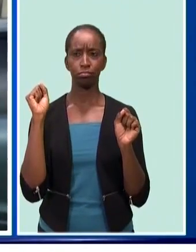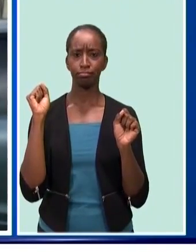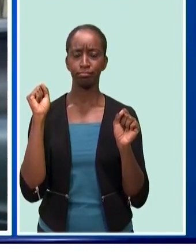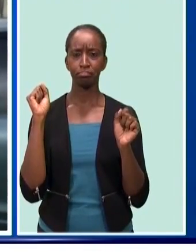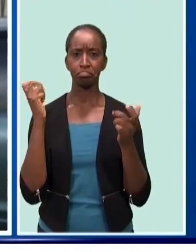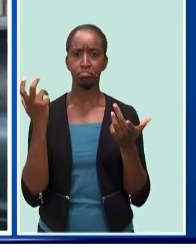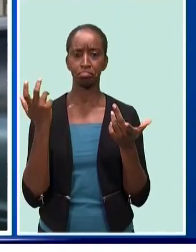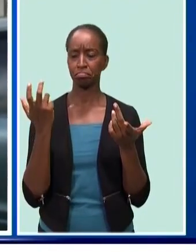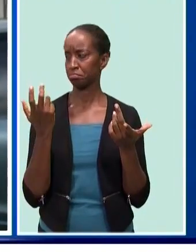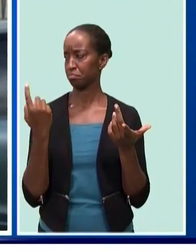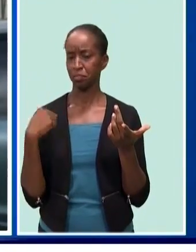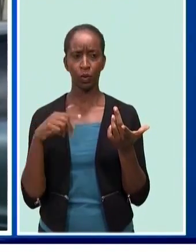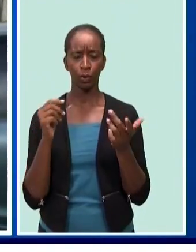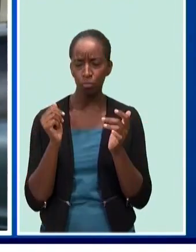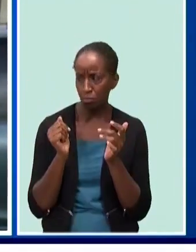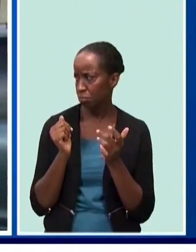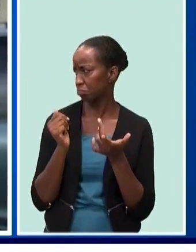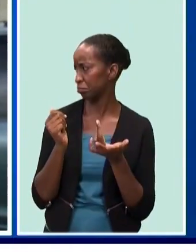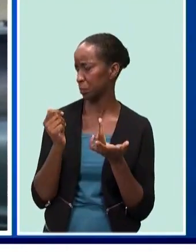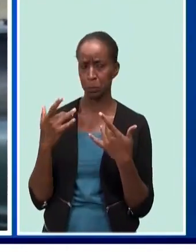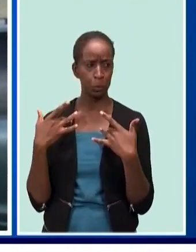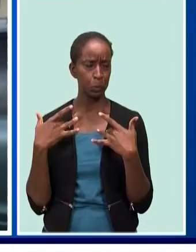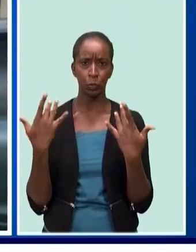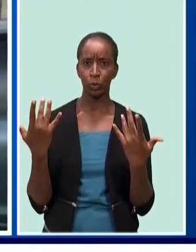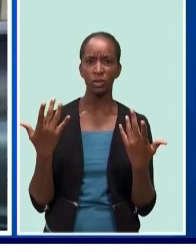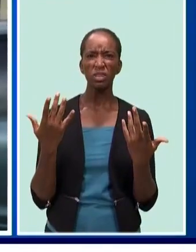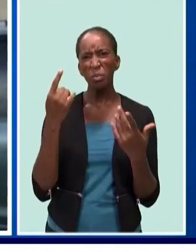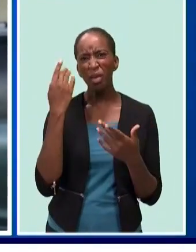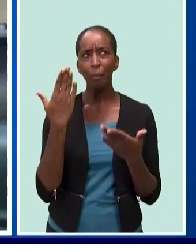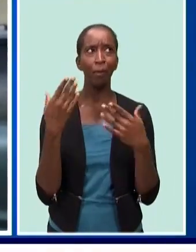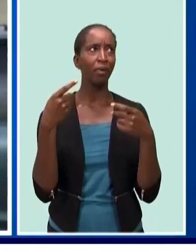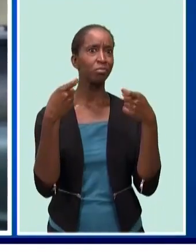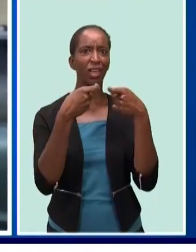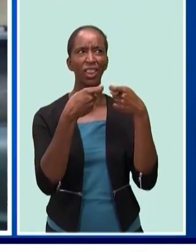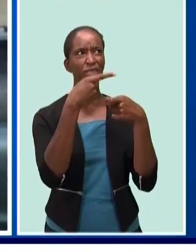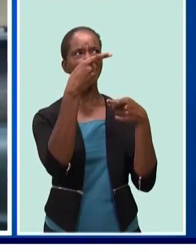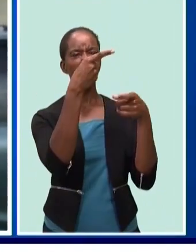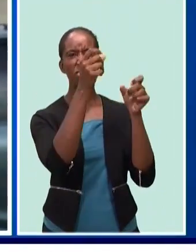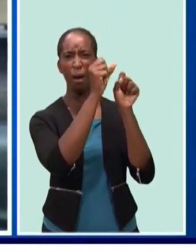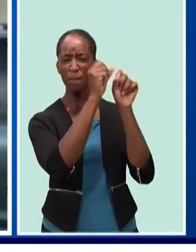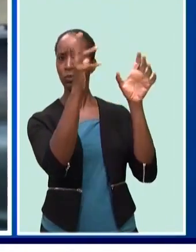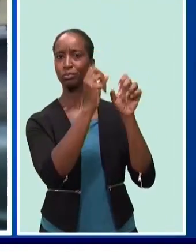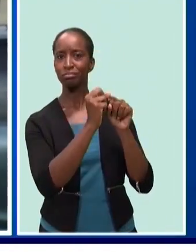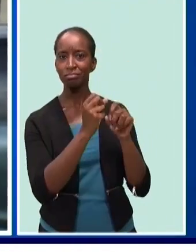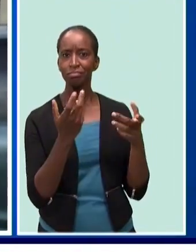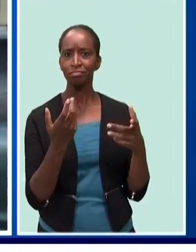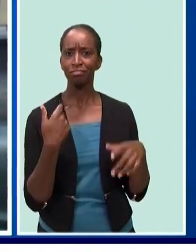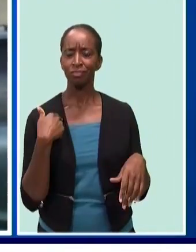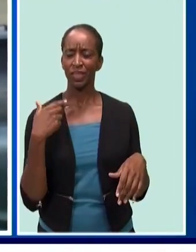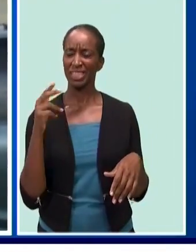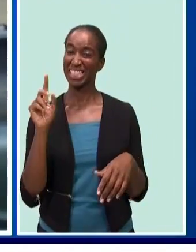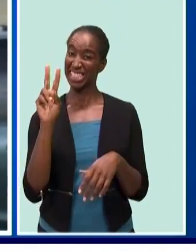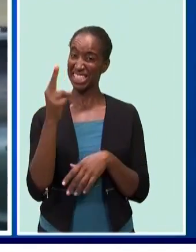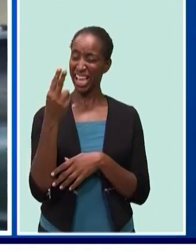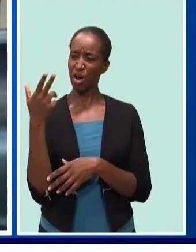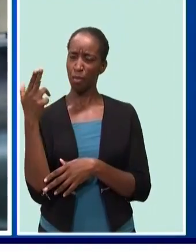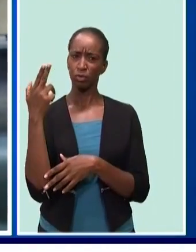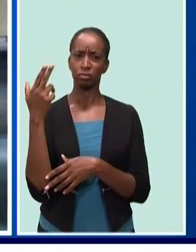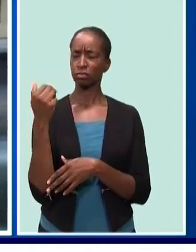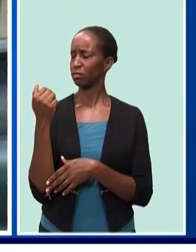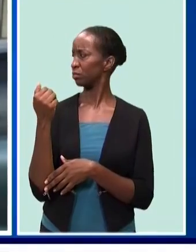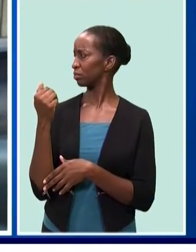most of us just ducked because we didn't know what it was. Probably thought it was a transformer or something that blew out. But I literally, when I heard the second shot, I looked